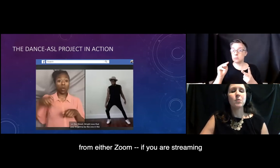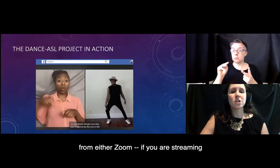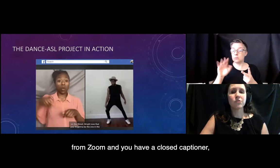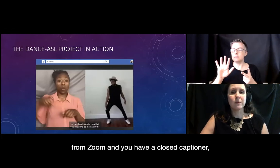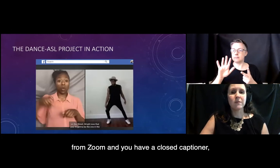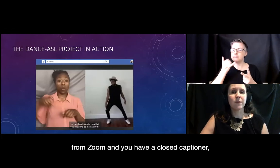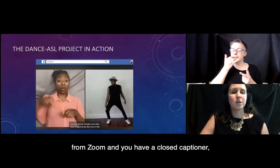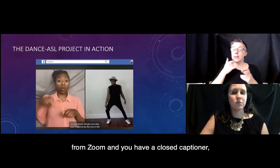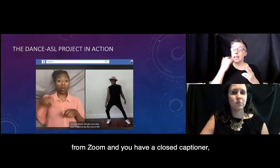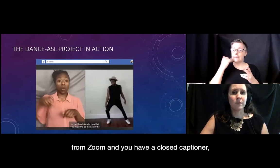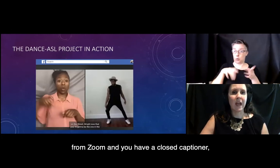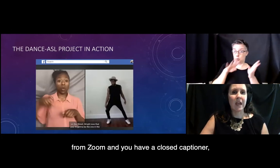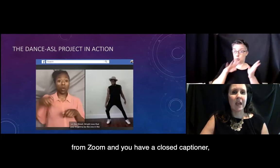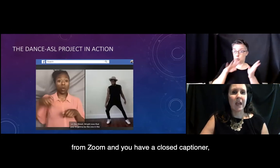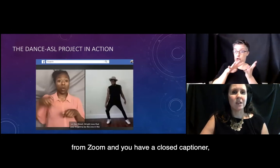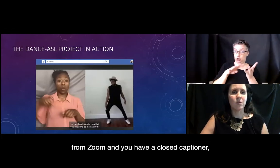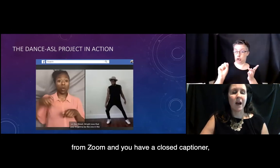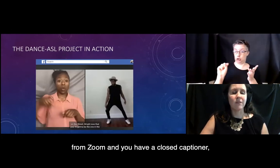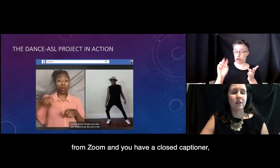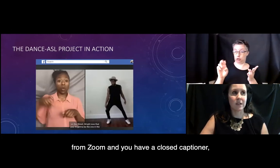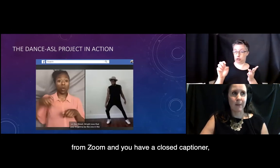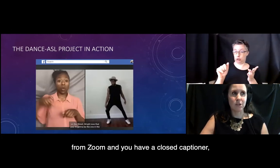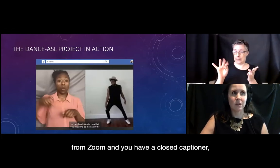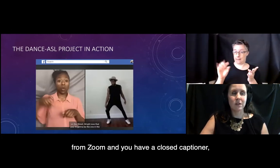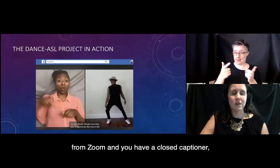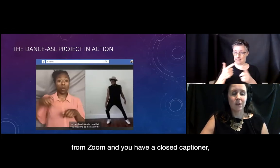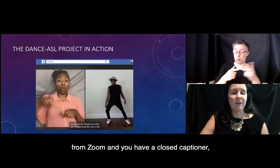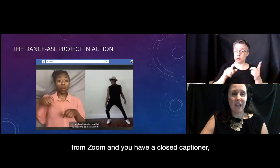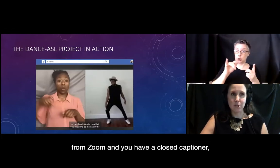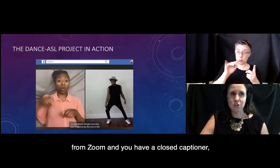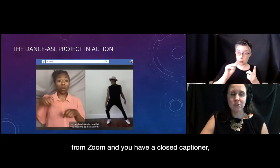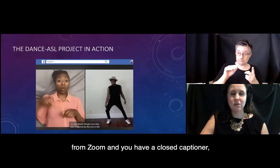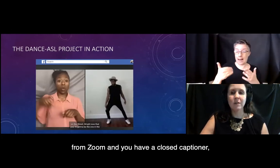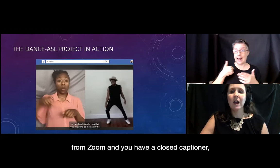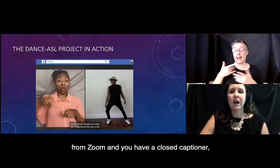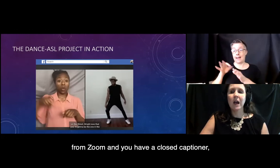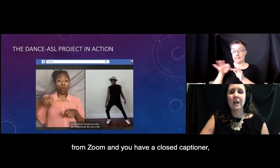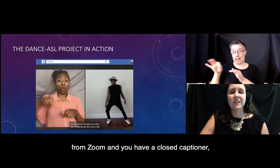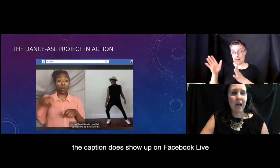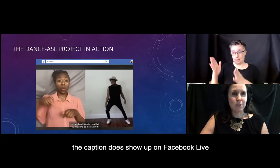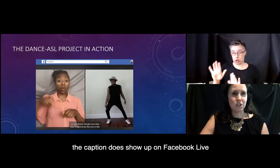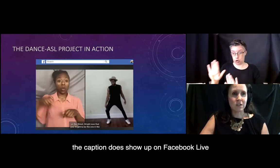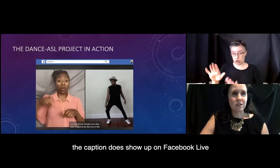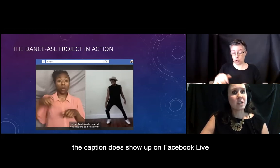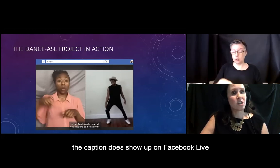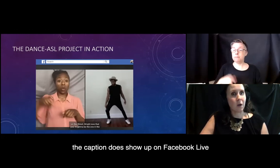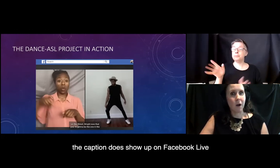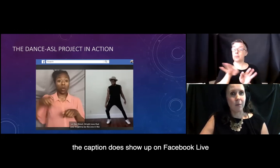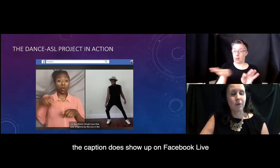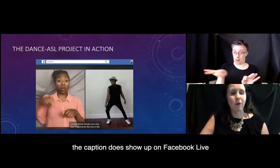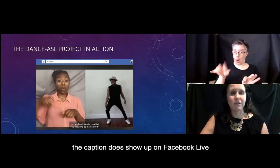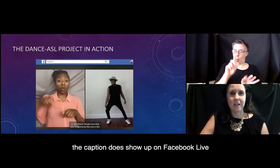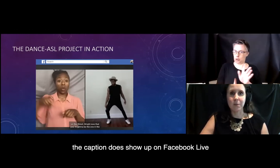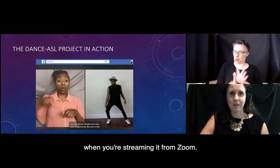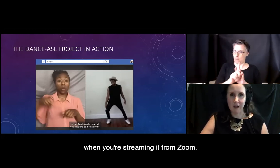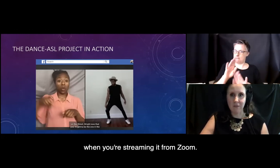if you are streaming from Zoom and you have a closed caption, you have a captioner, the caption does show up